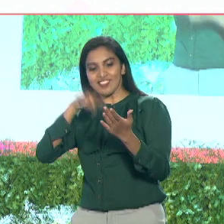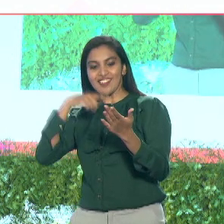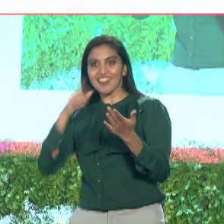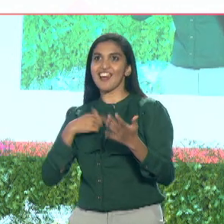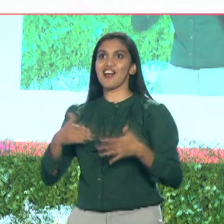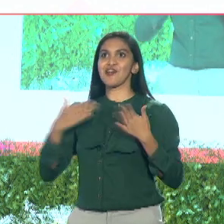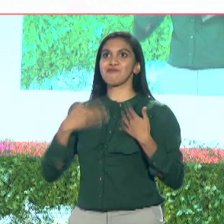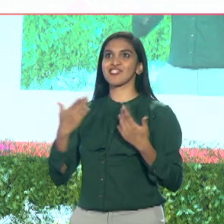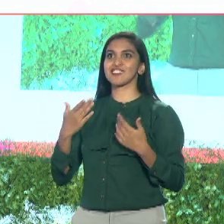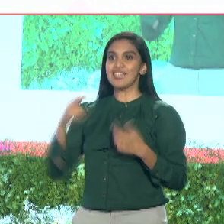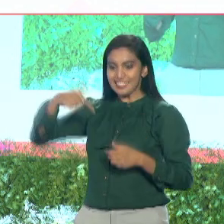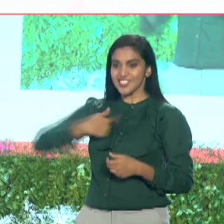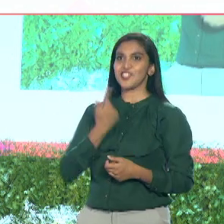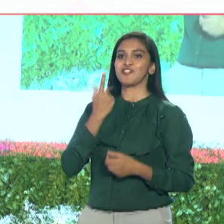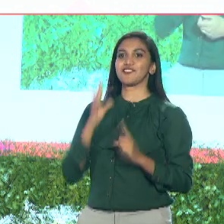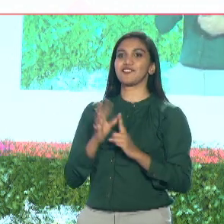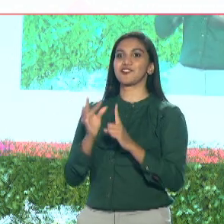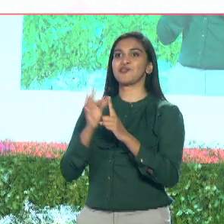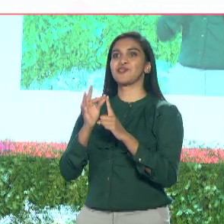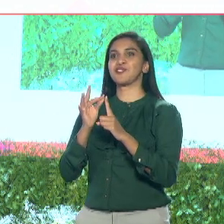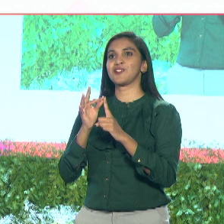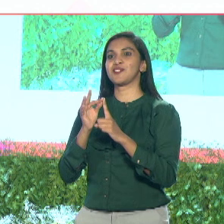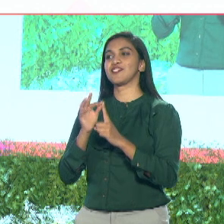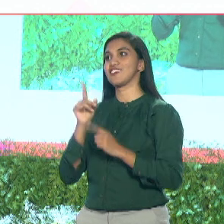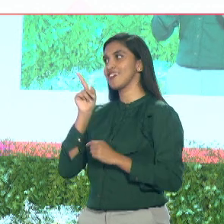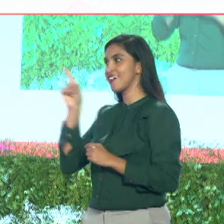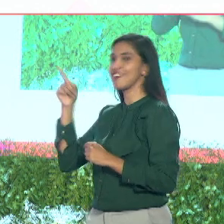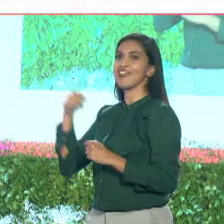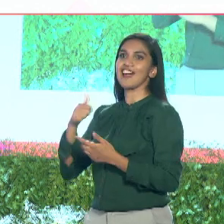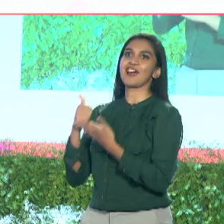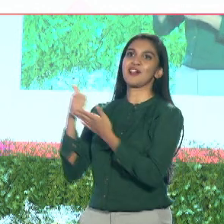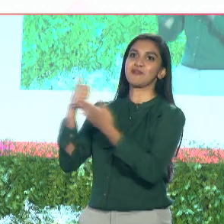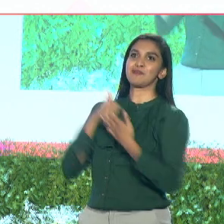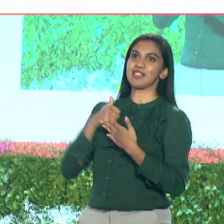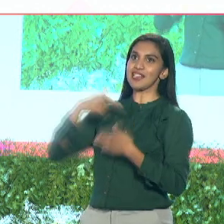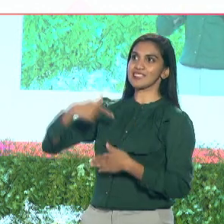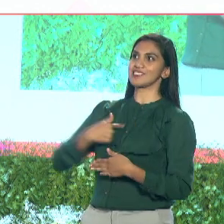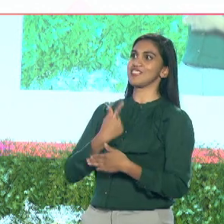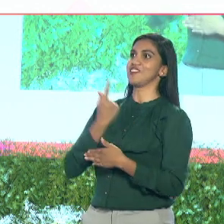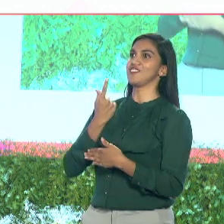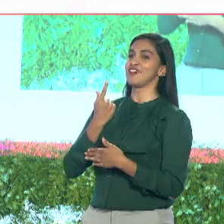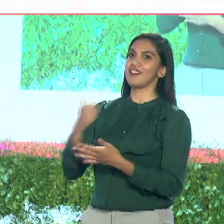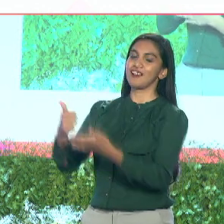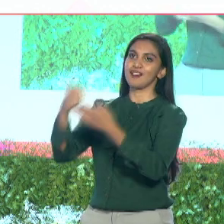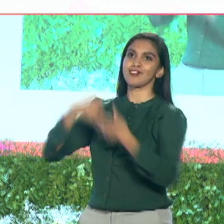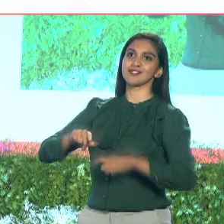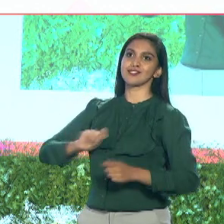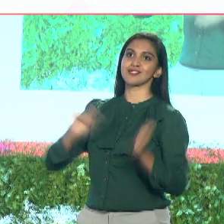she did independently. So that's the kind of independency that has brought to her life.